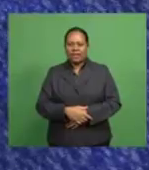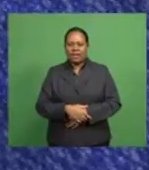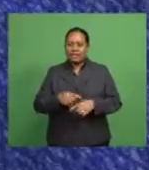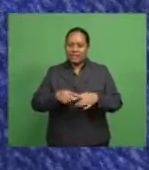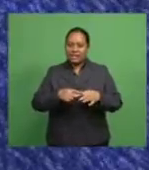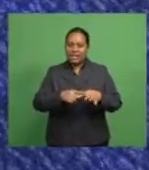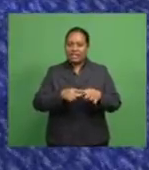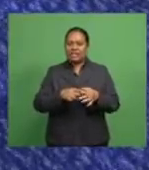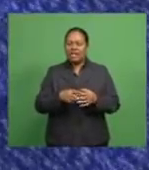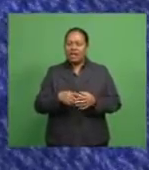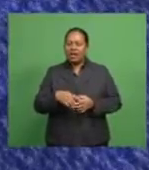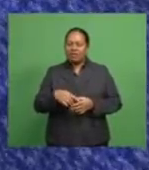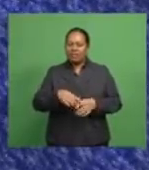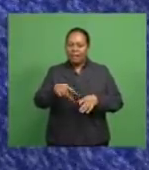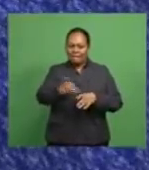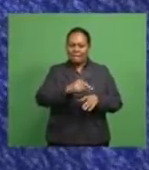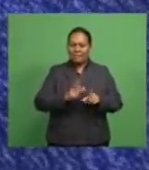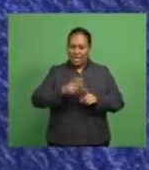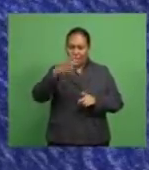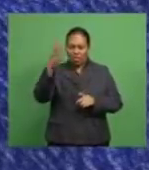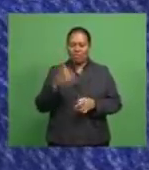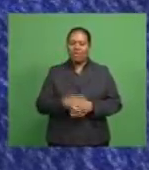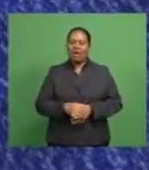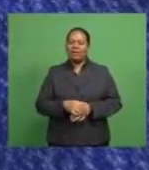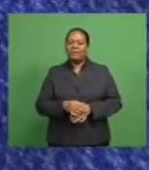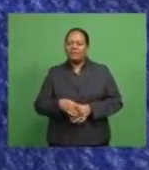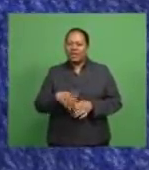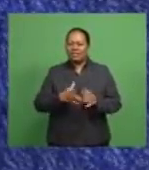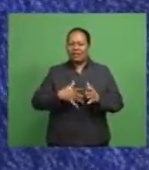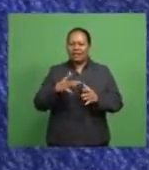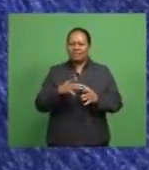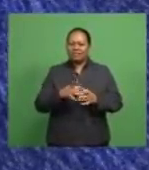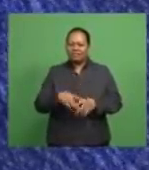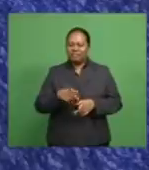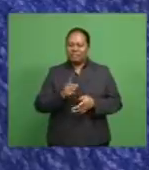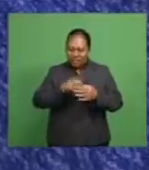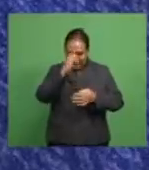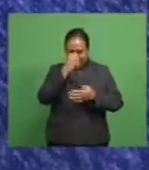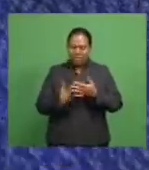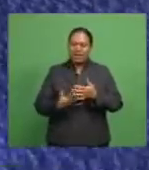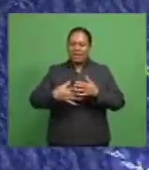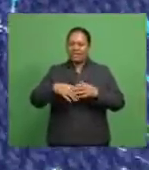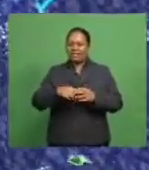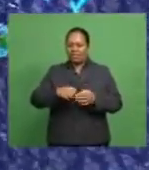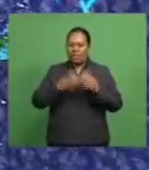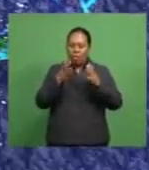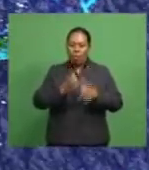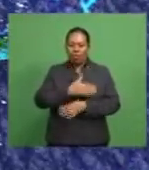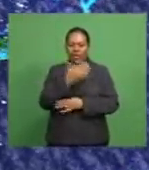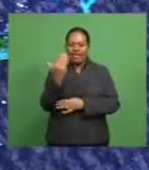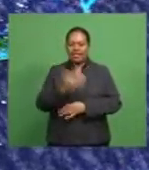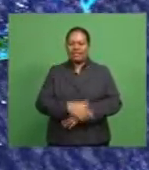Eastwards from Pacific Harbour to Suva, mainly cloudy with occasional rain experienced all day.